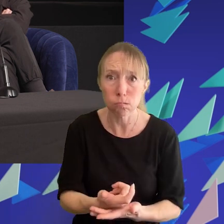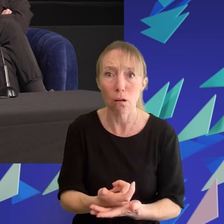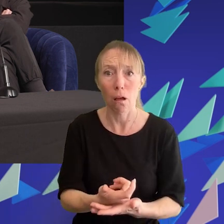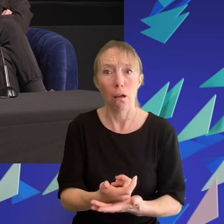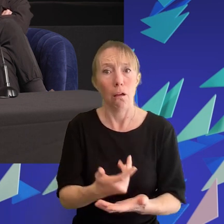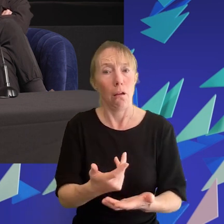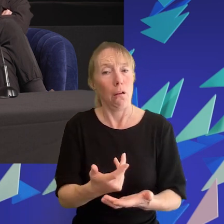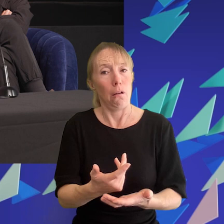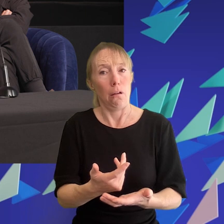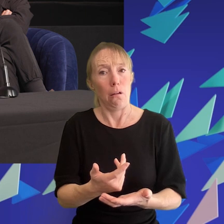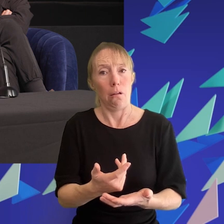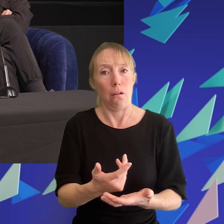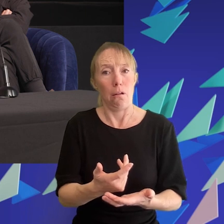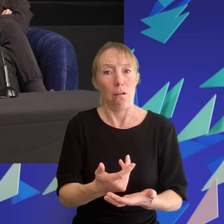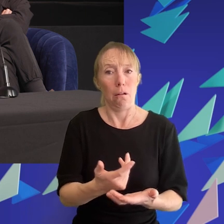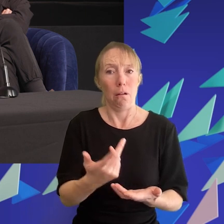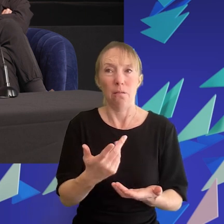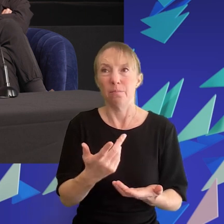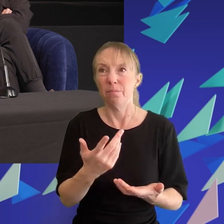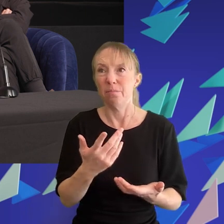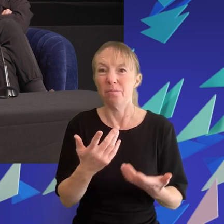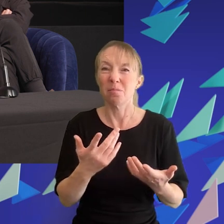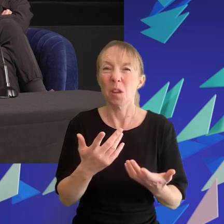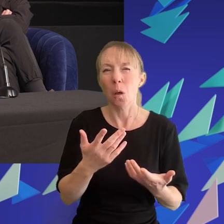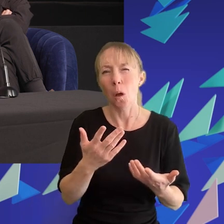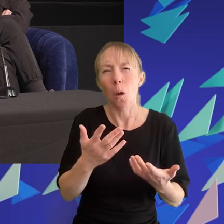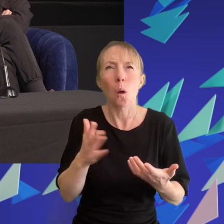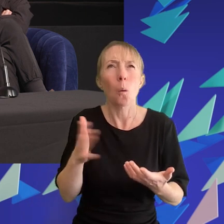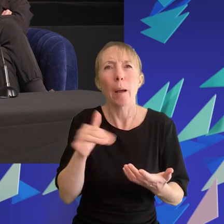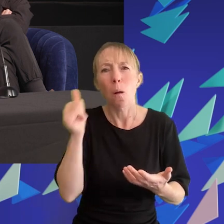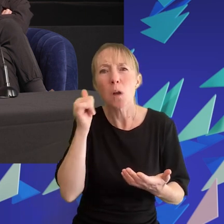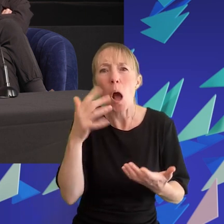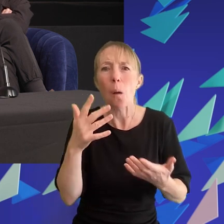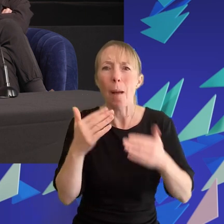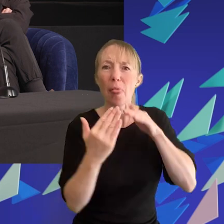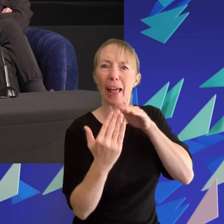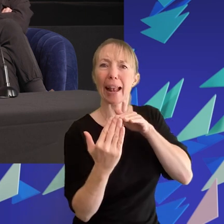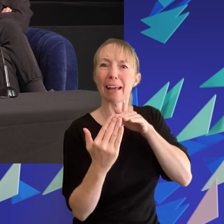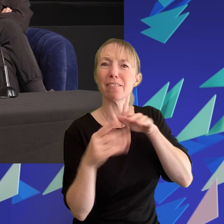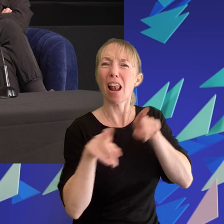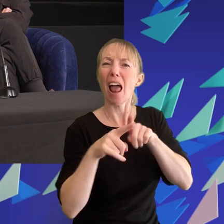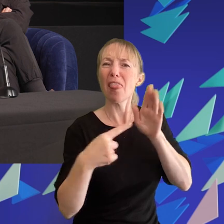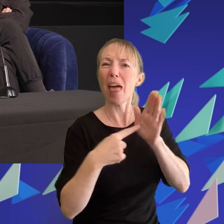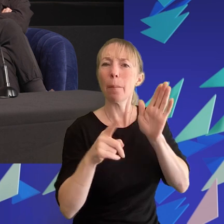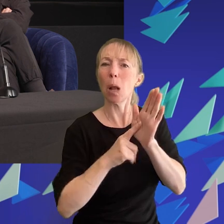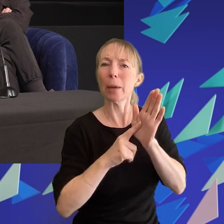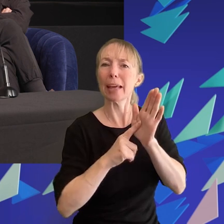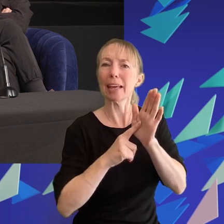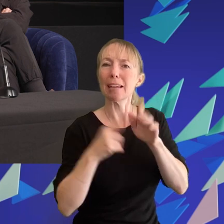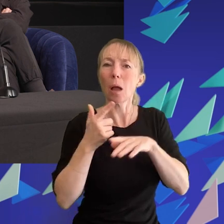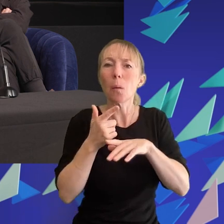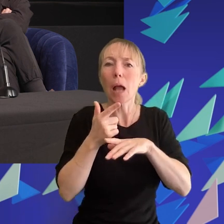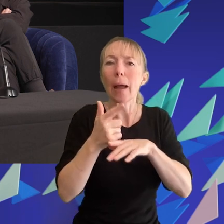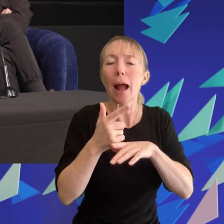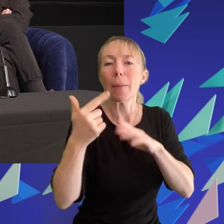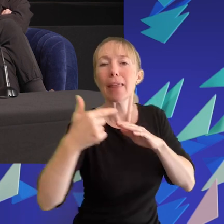in The Revenant, because we're all used to those shots, like the Thelma and Louise shot. The car's approaching the cliff, then the camera pulls back to show the cliff, and then we